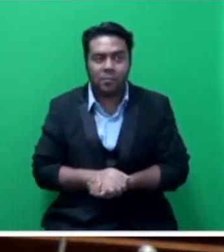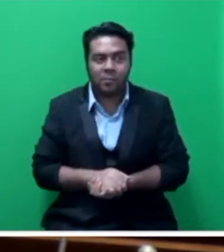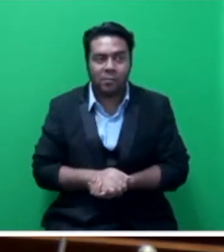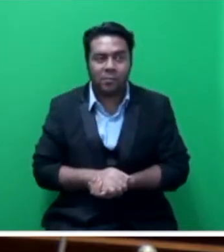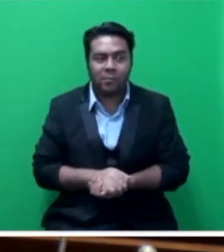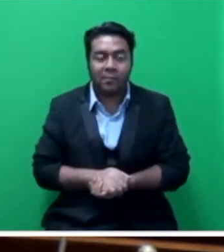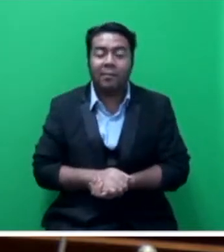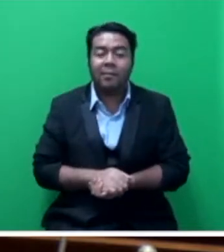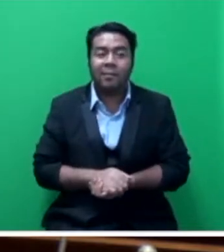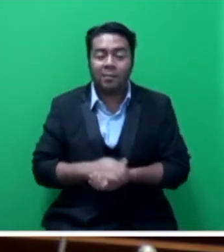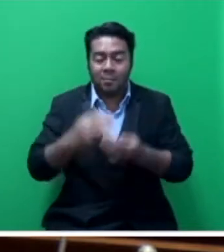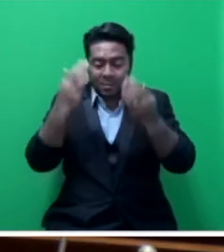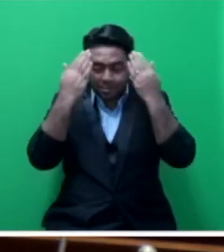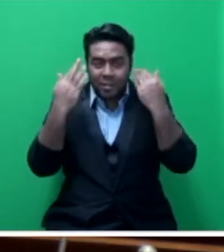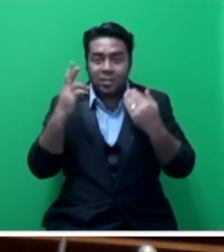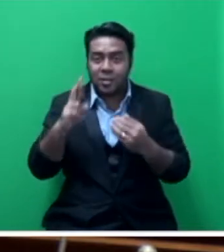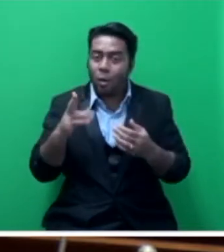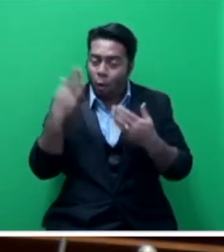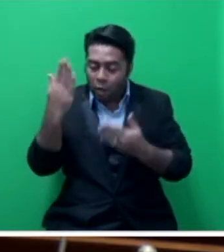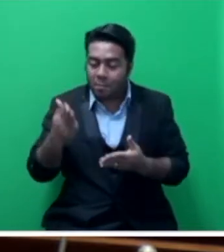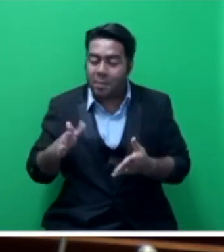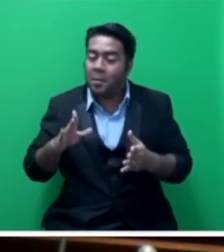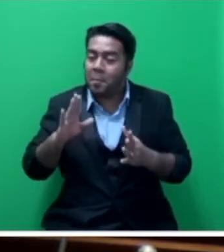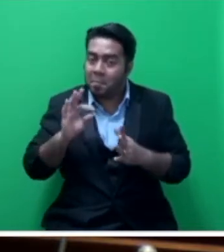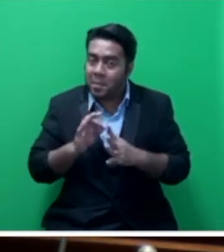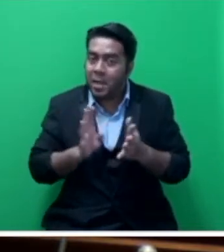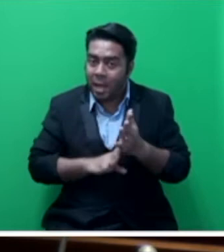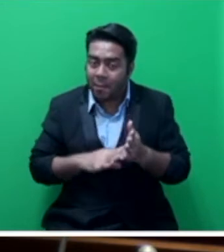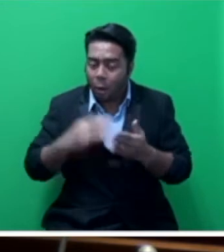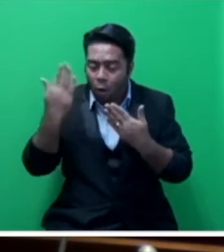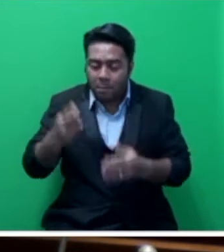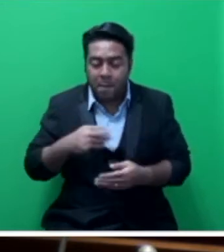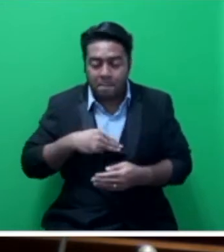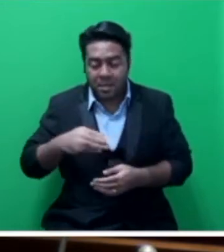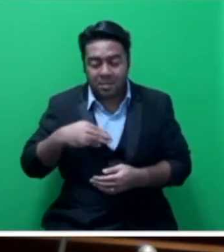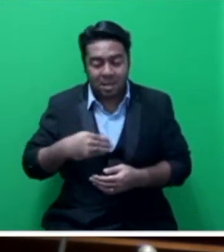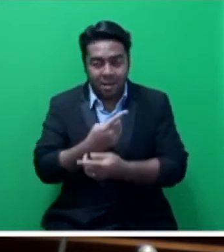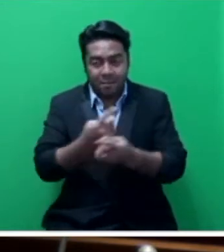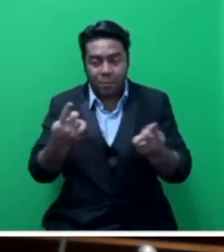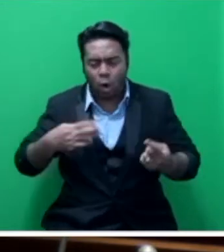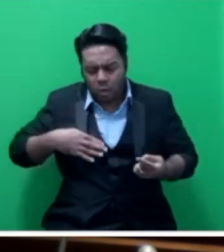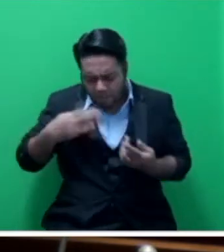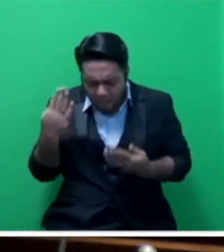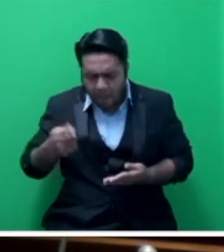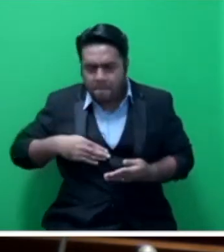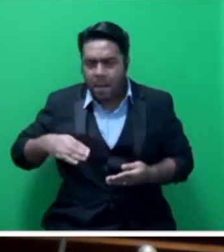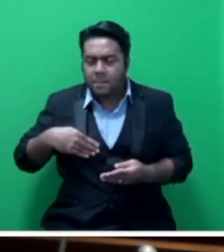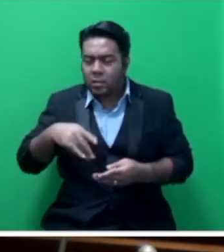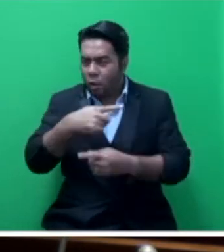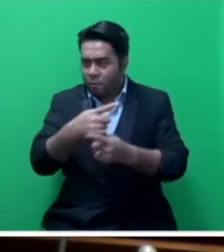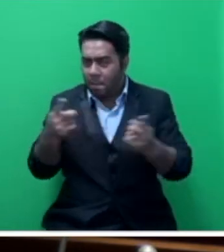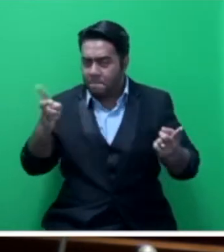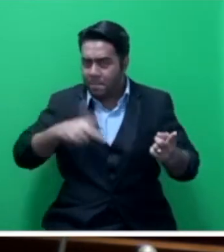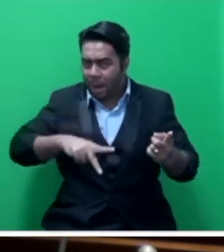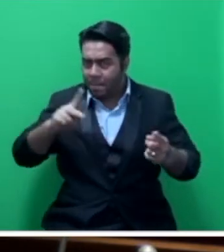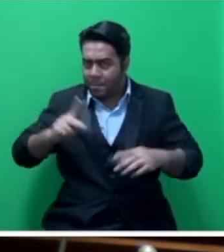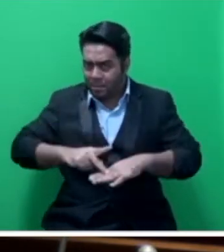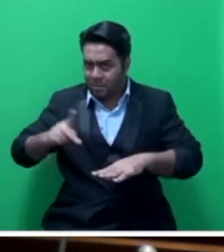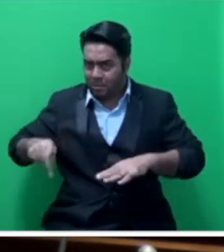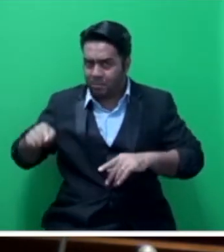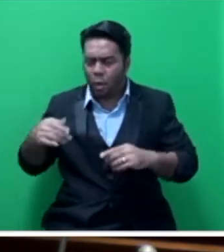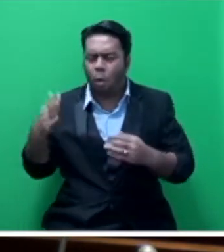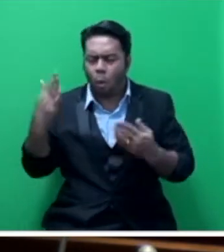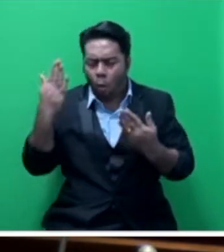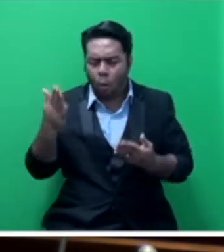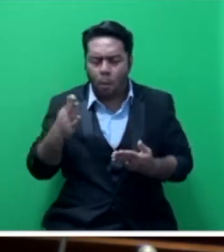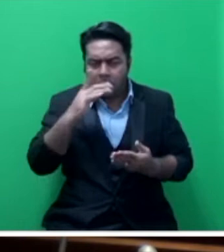Mr. Speaker, sir, Honourable Prime Minister, Honourable Ministers, Honourable Members of Parliament, and fellow Fijians, I thank you for giving me